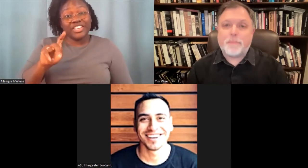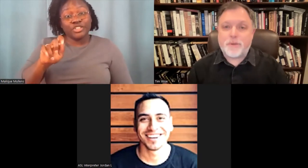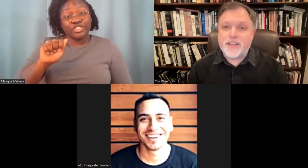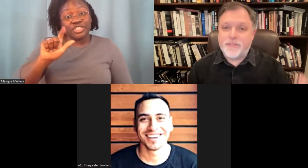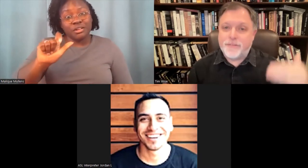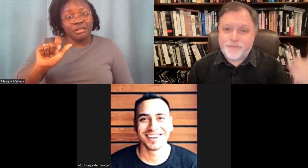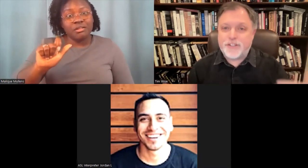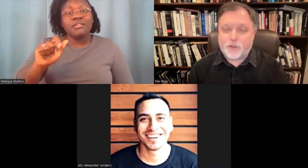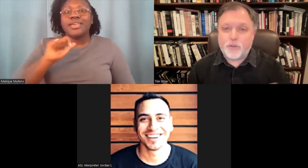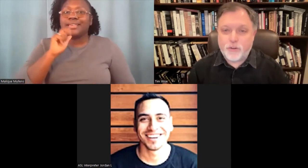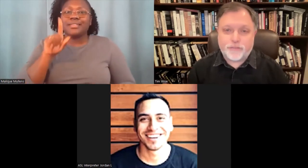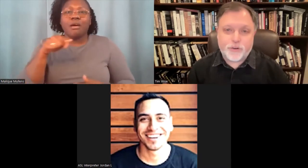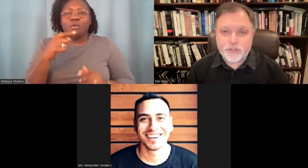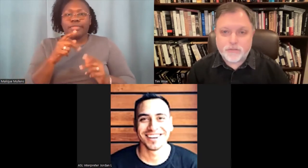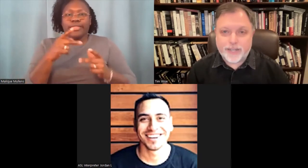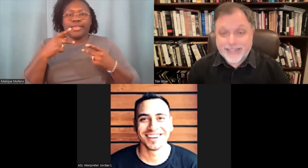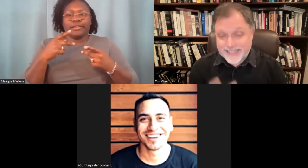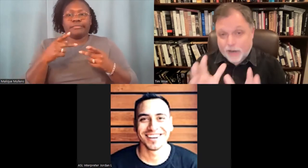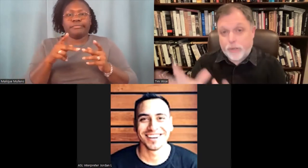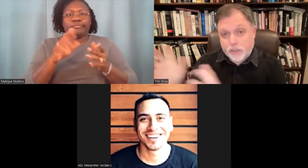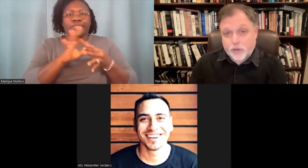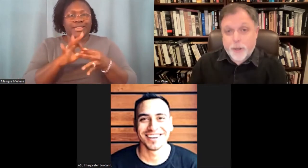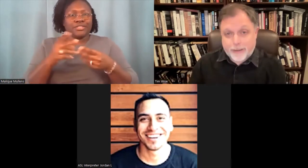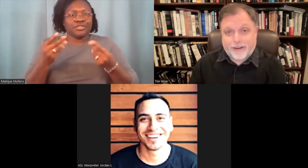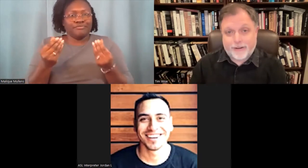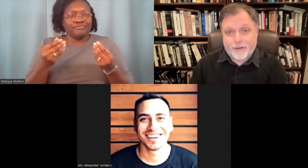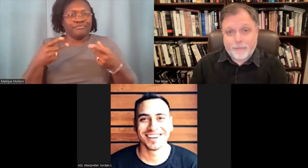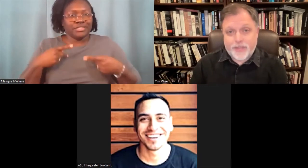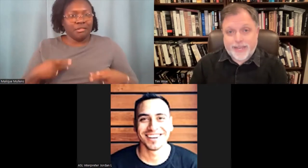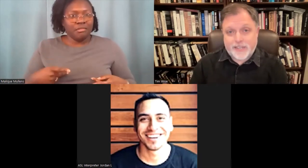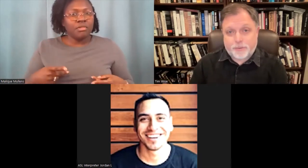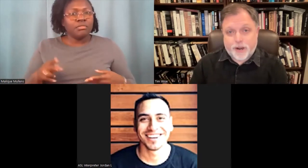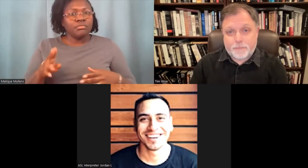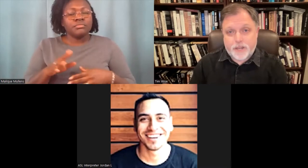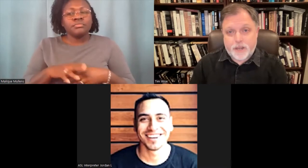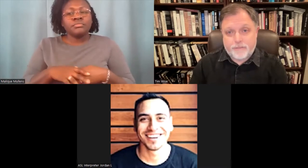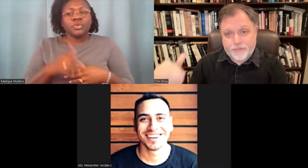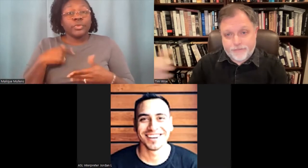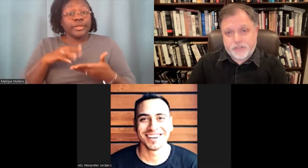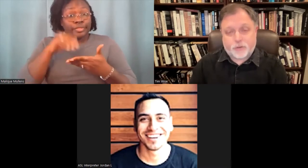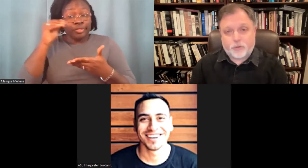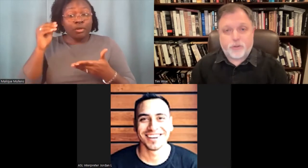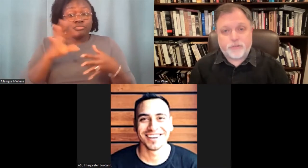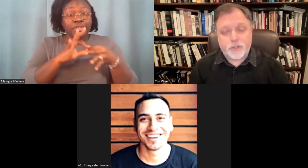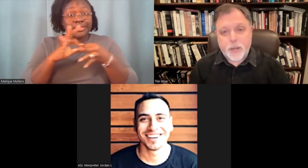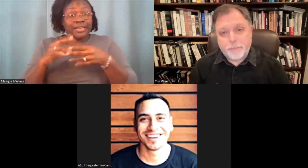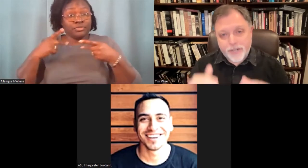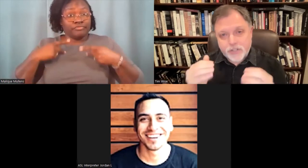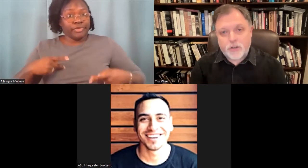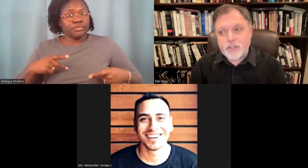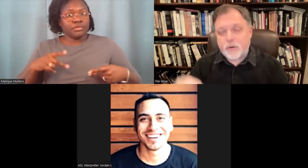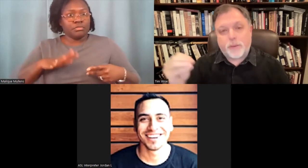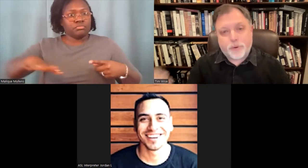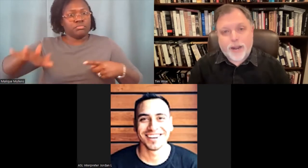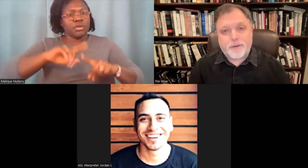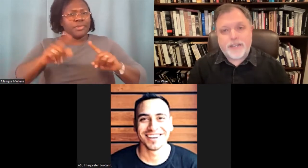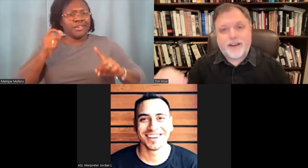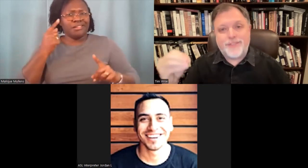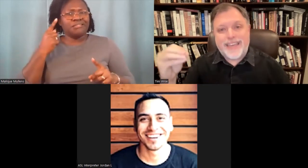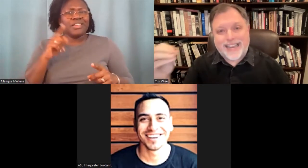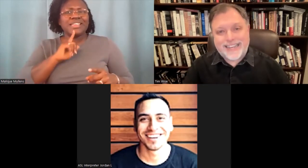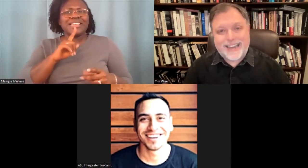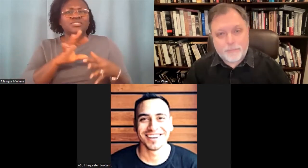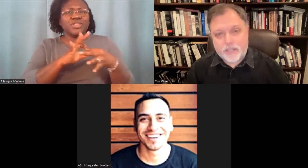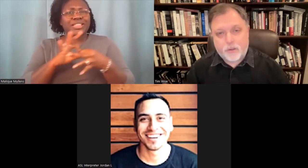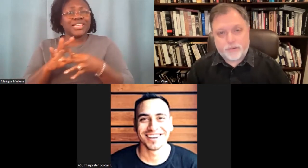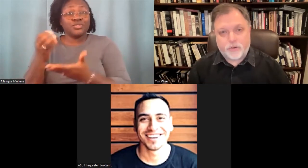a property of the physical universe, right? That's how we learn about it, as a property of the physical universe. But it's also a property of